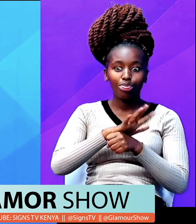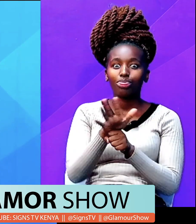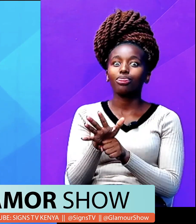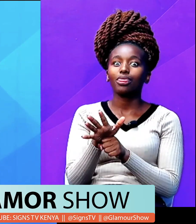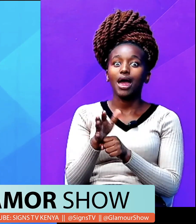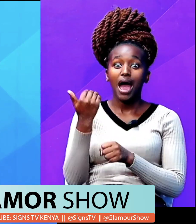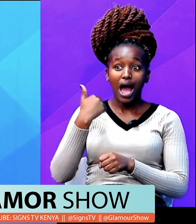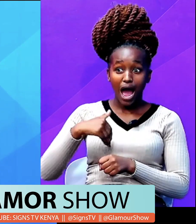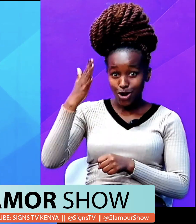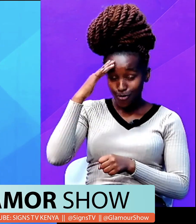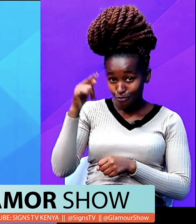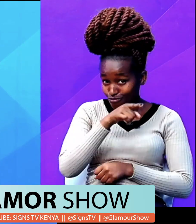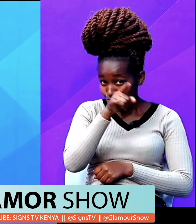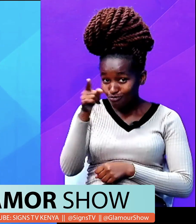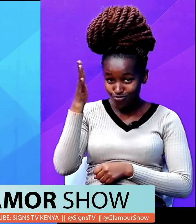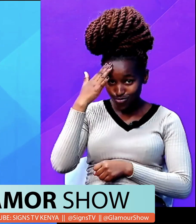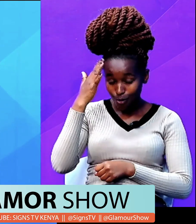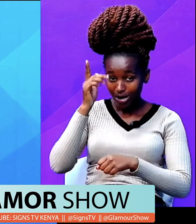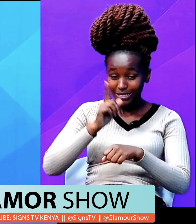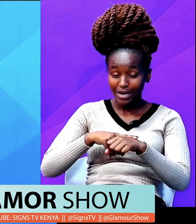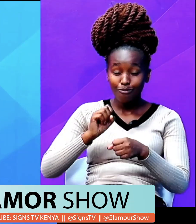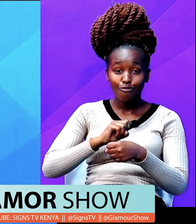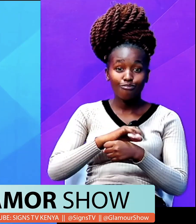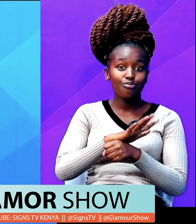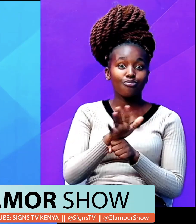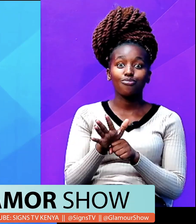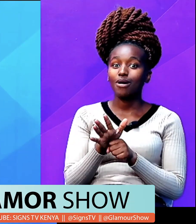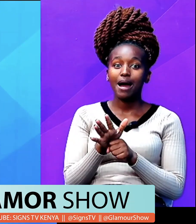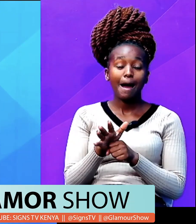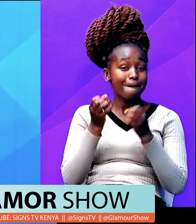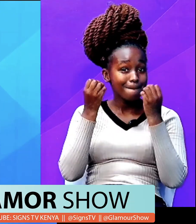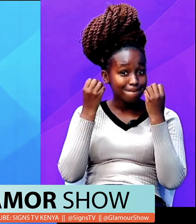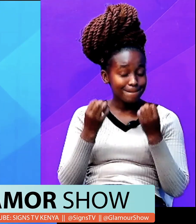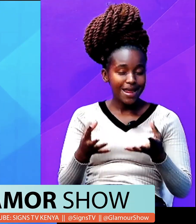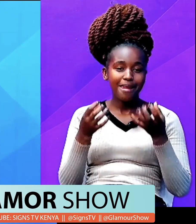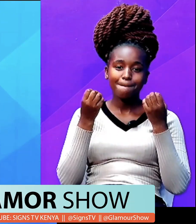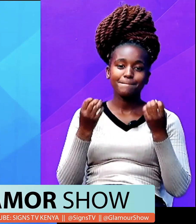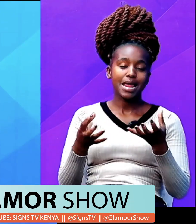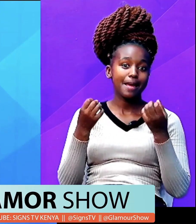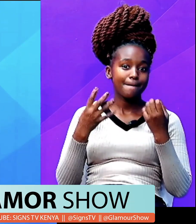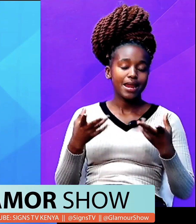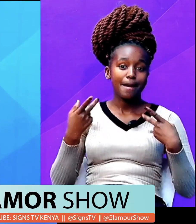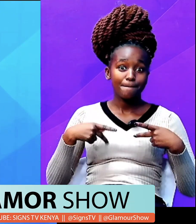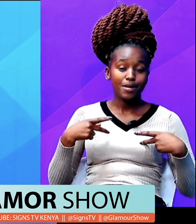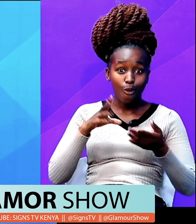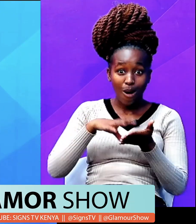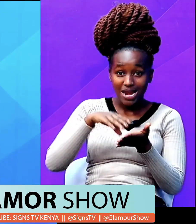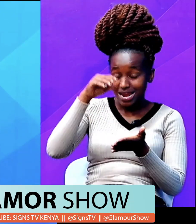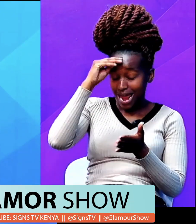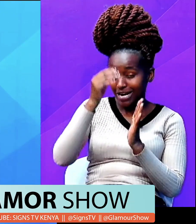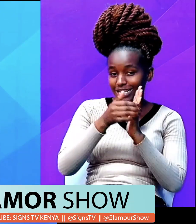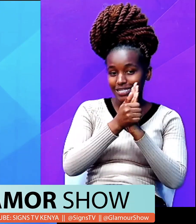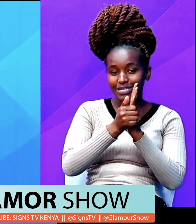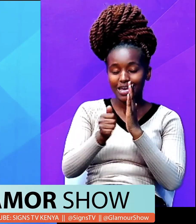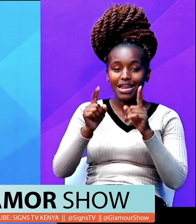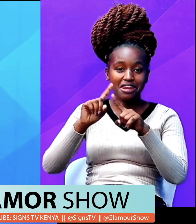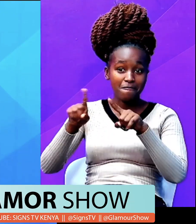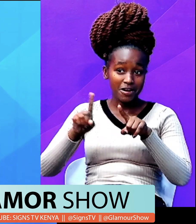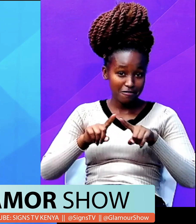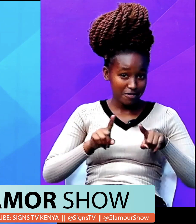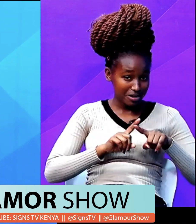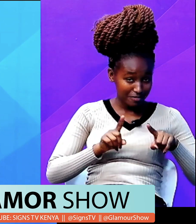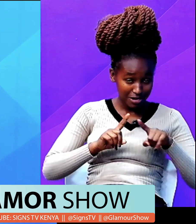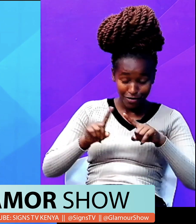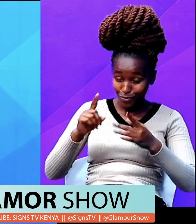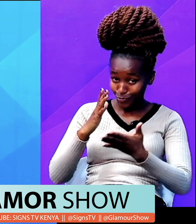of you can remember COVID time. That time, I think everybody learned a skill, I guess. So during that